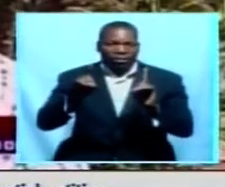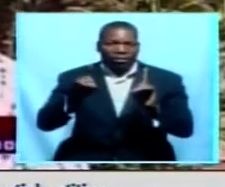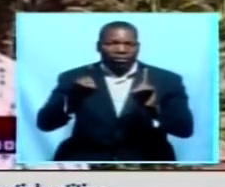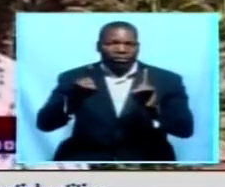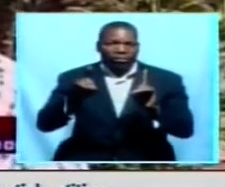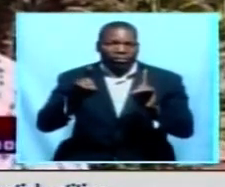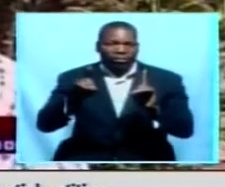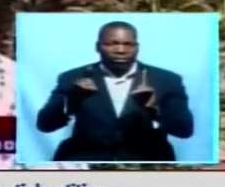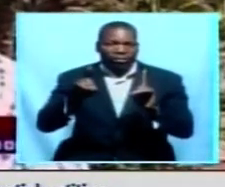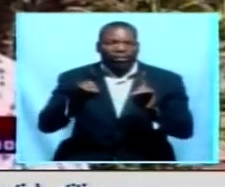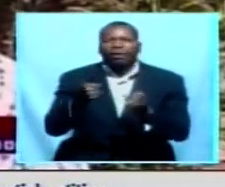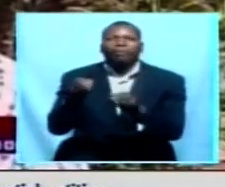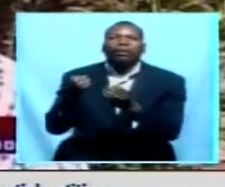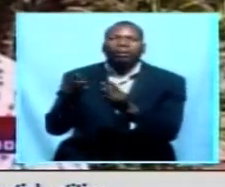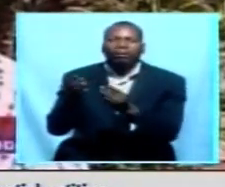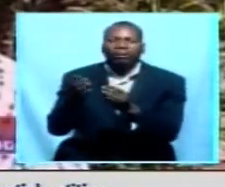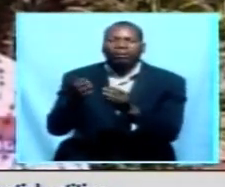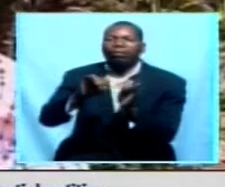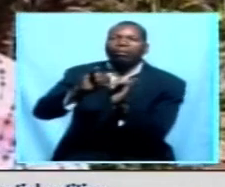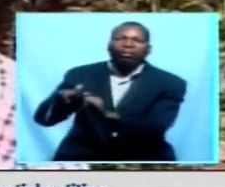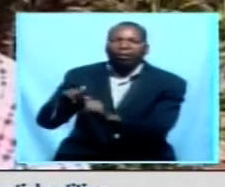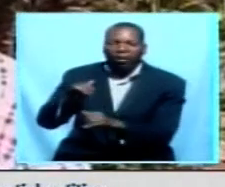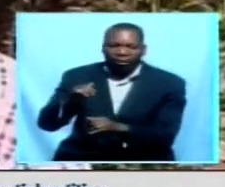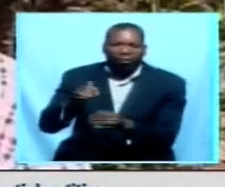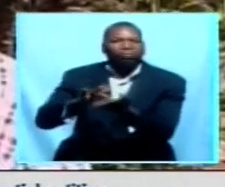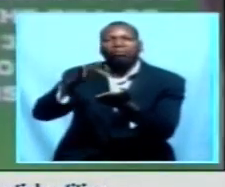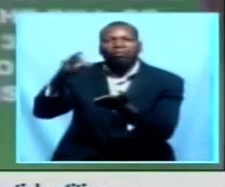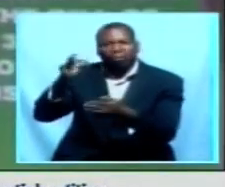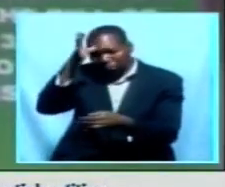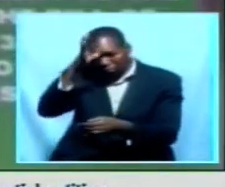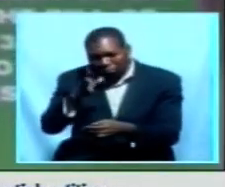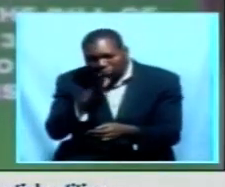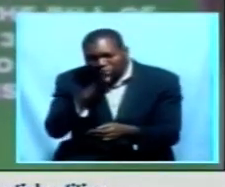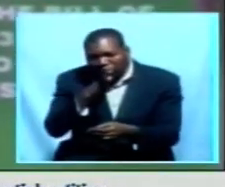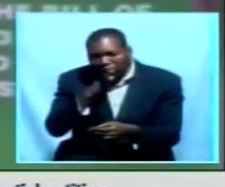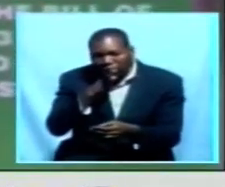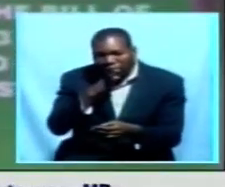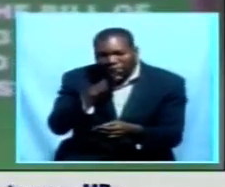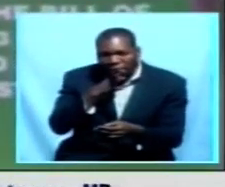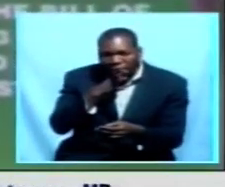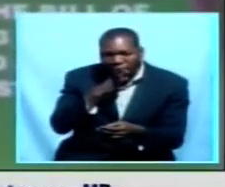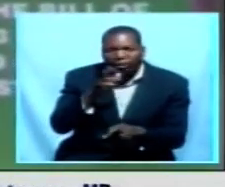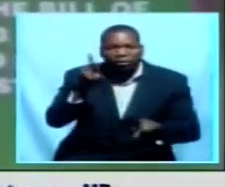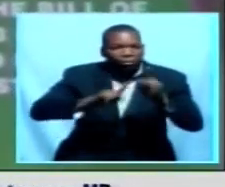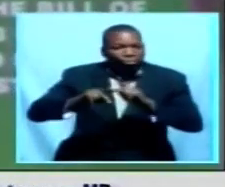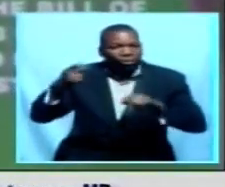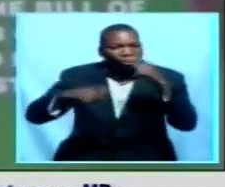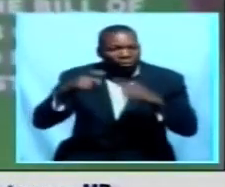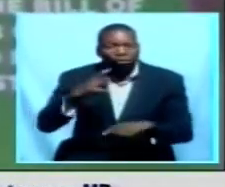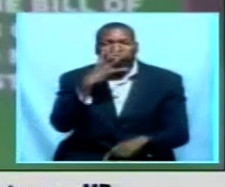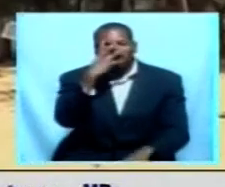because many are just staying in compounds because parents cannot afford to raise money. Meanwhile, the disabled are saddened by the